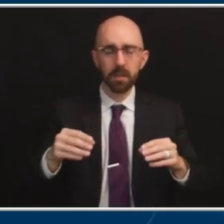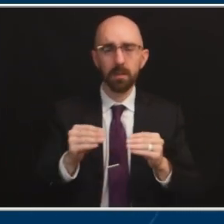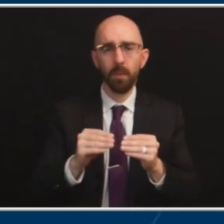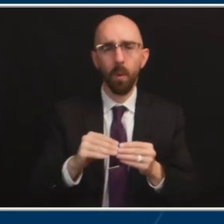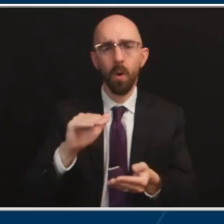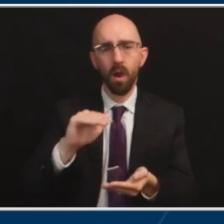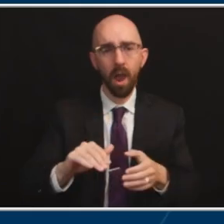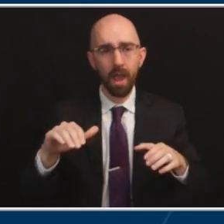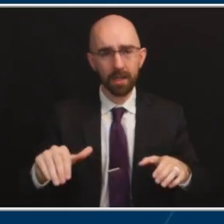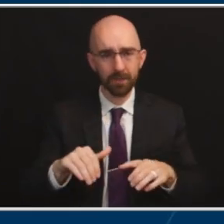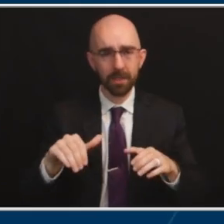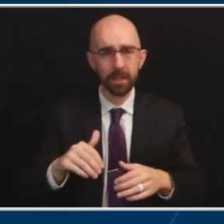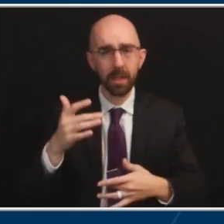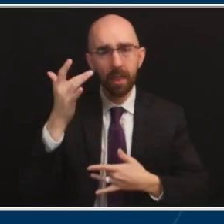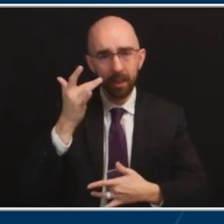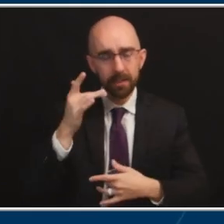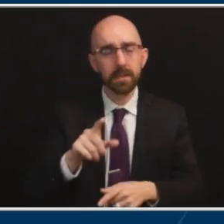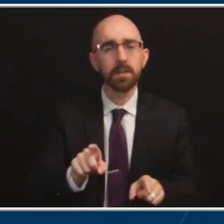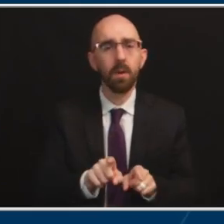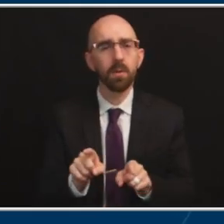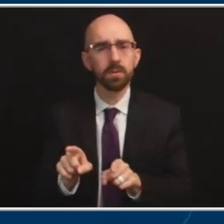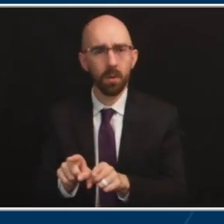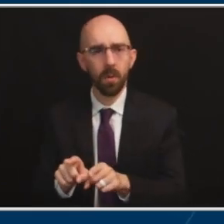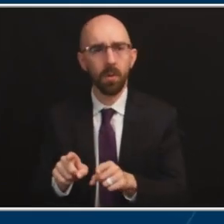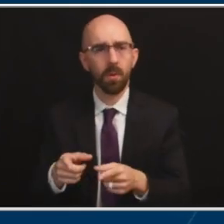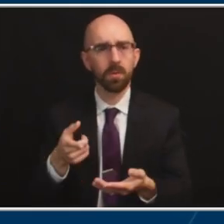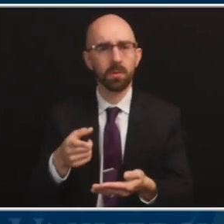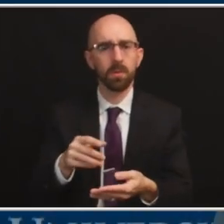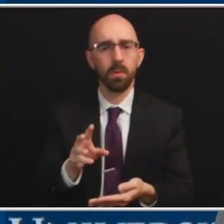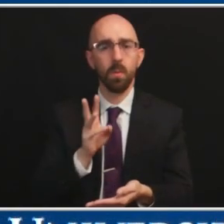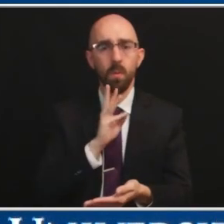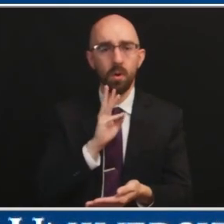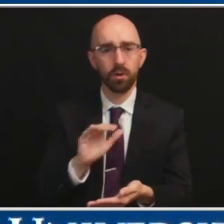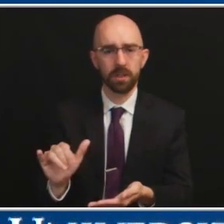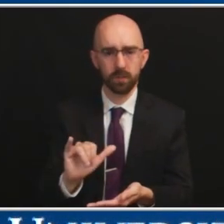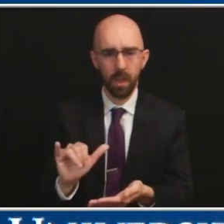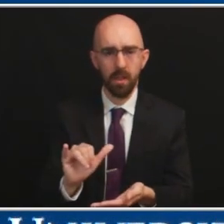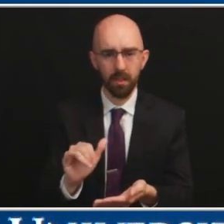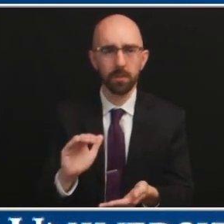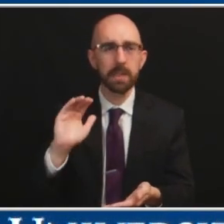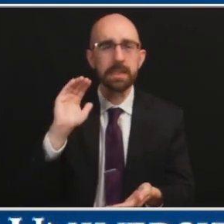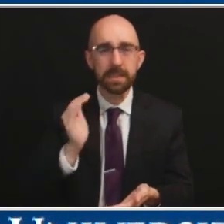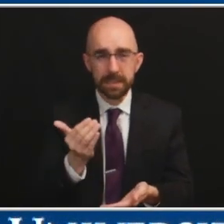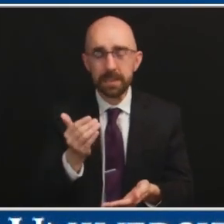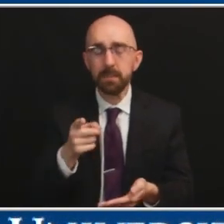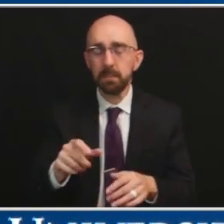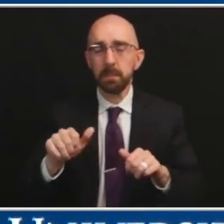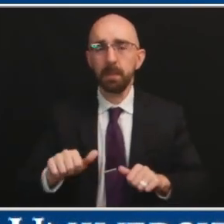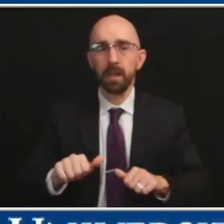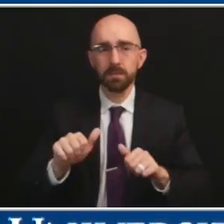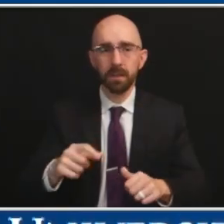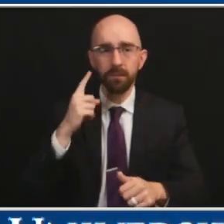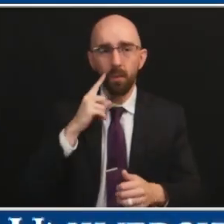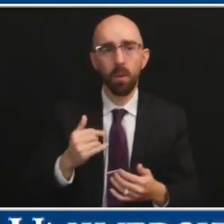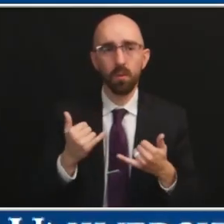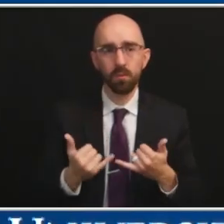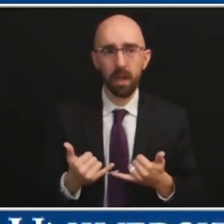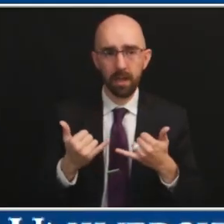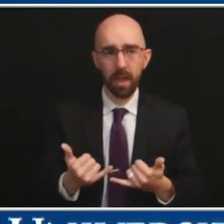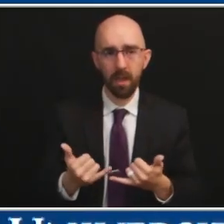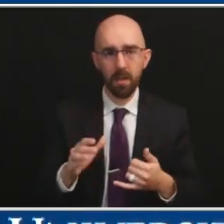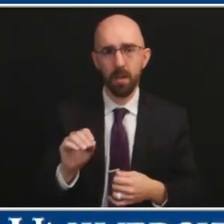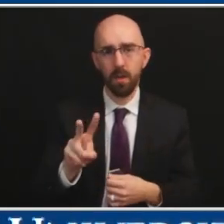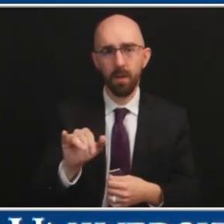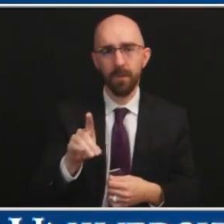of illness, but also in the wastewater as well. So it seems like possibly for right now, COVID